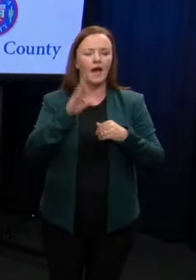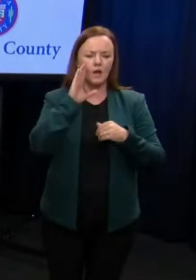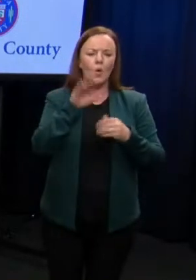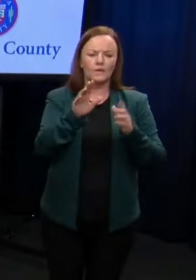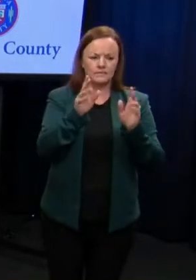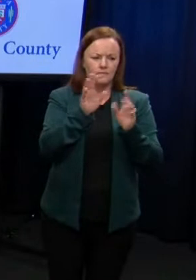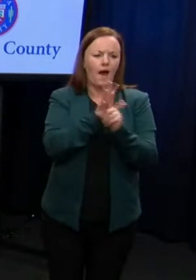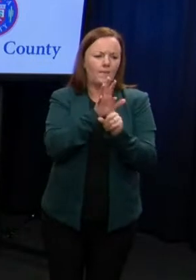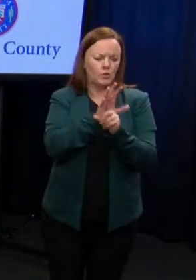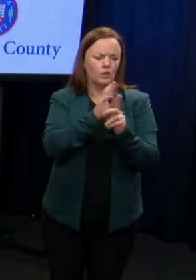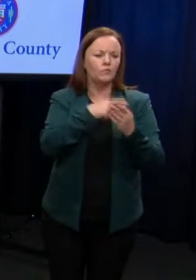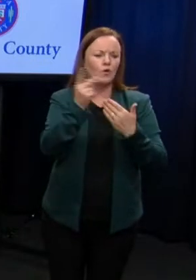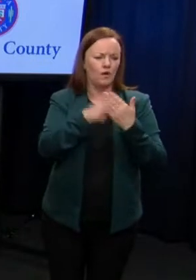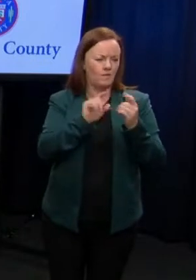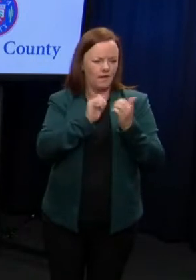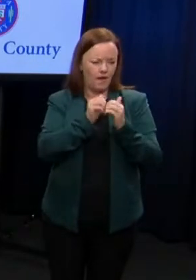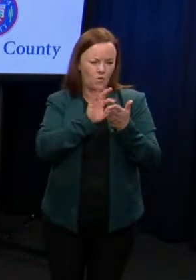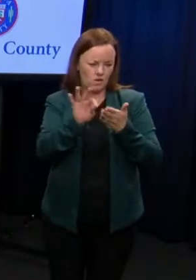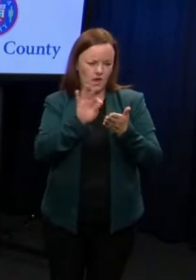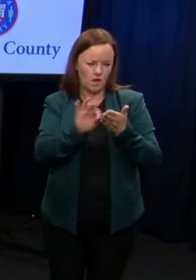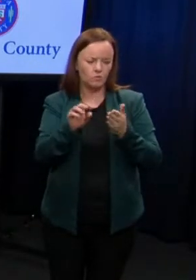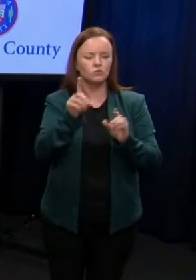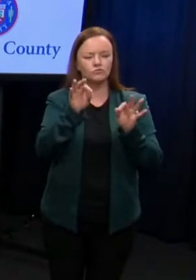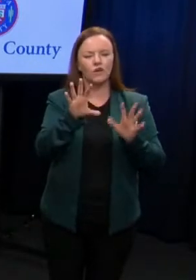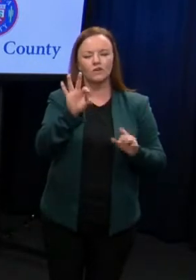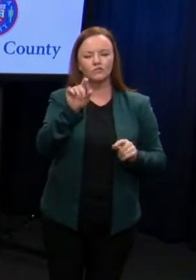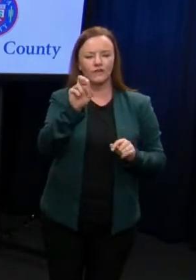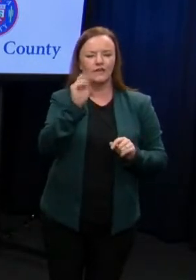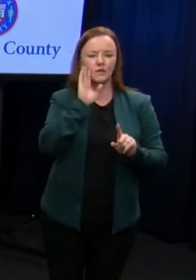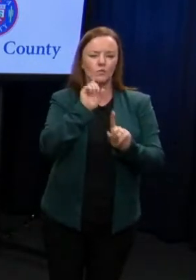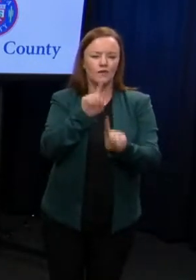counted? Director Flanagan will come up and address that question.